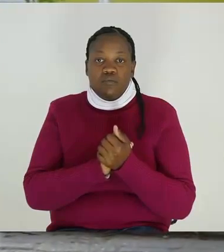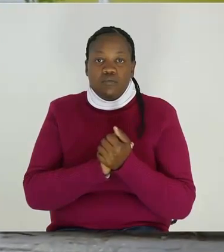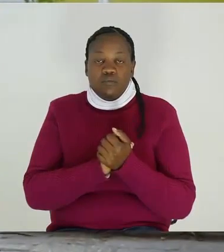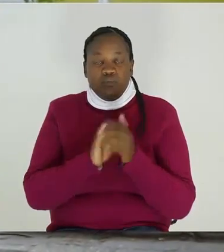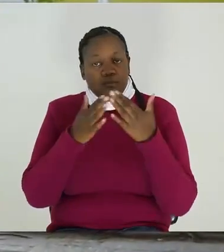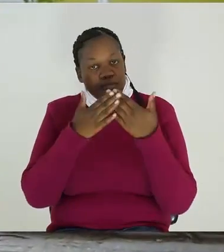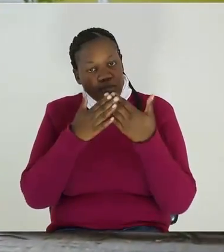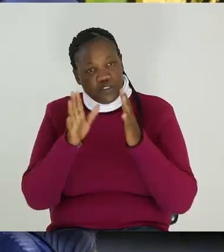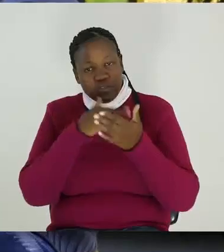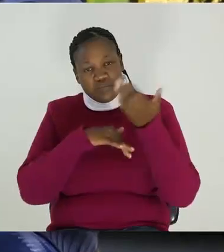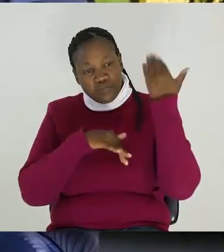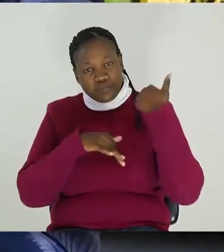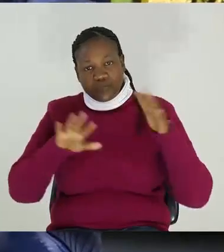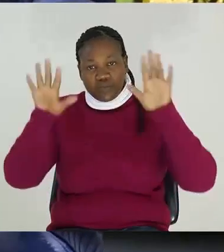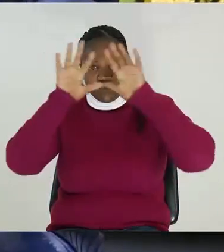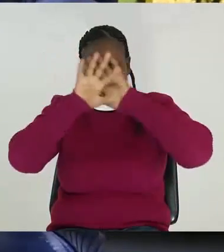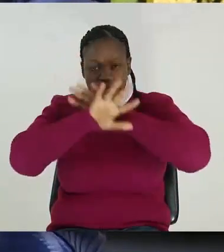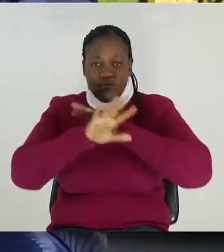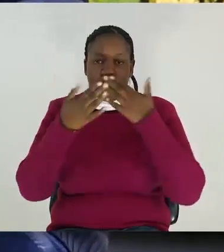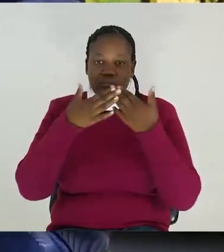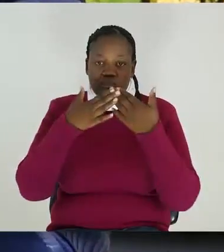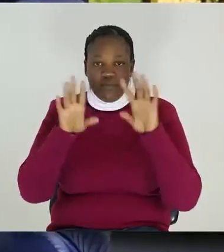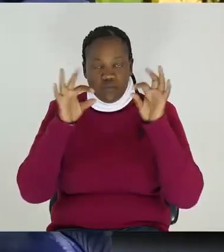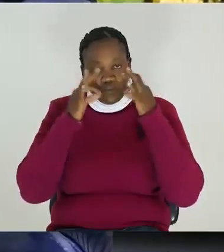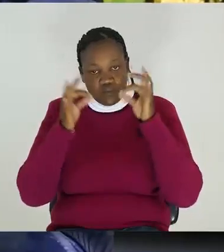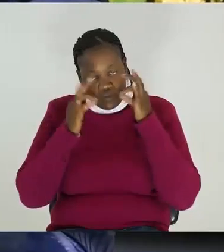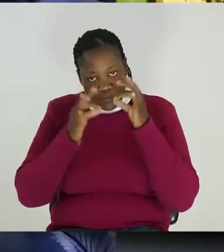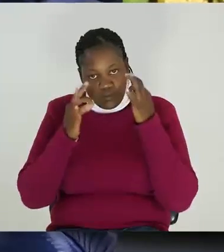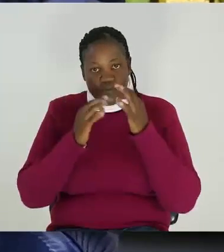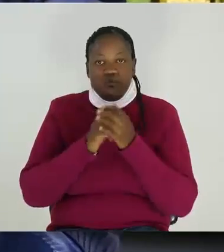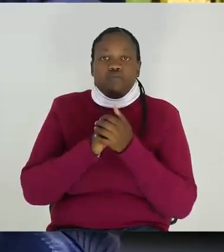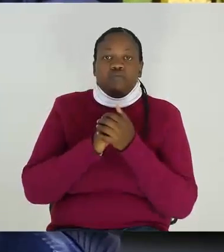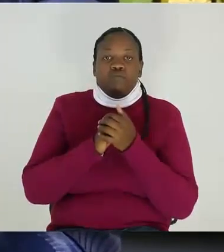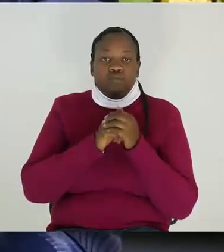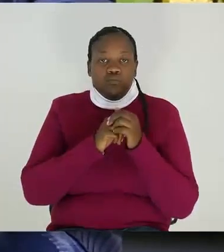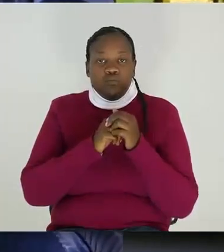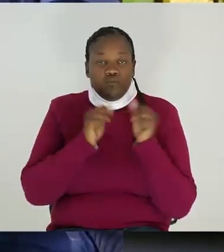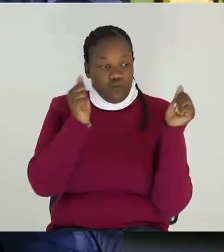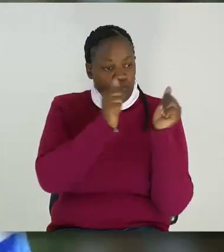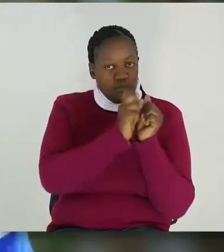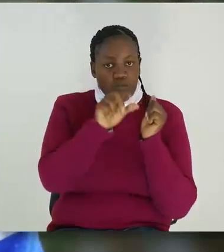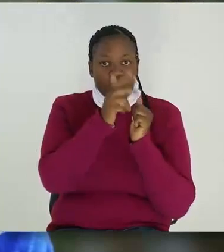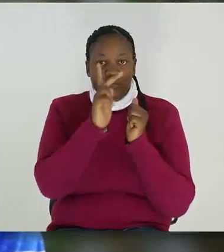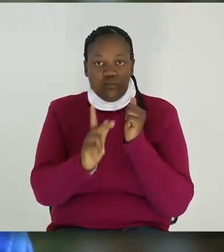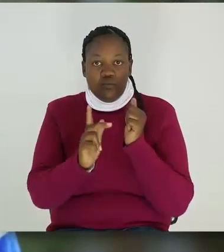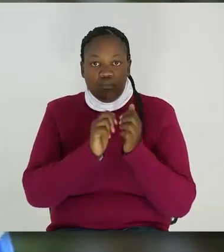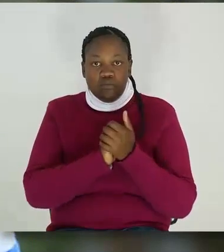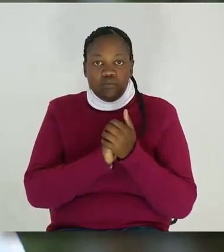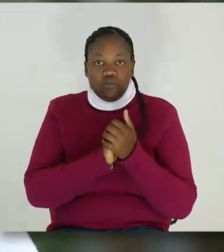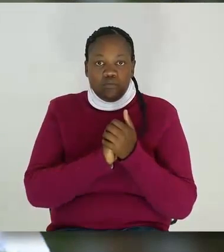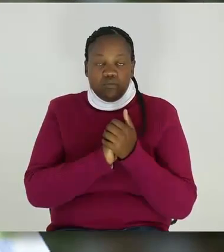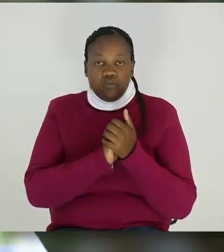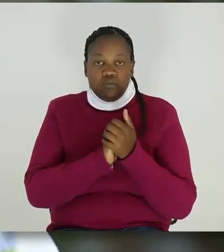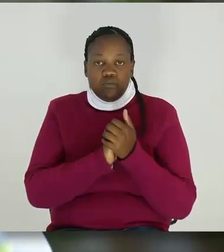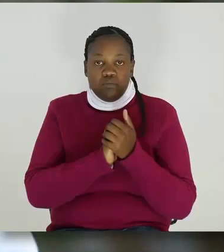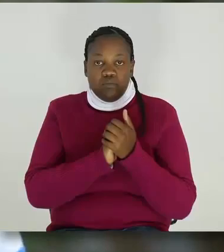I started my rhymes last night. That's why you see me here rapping, collaborating. It's a rhyme scheme. So, that's the